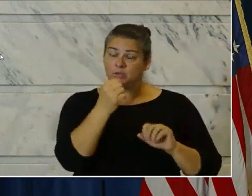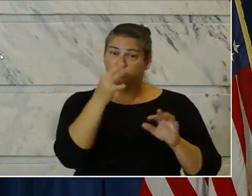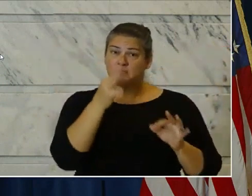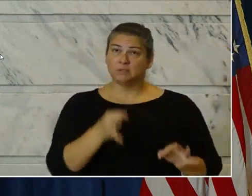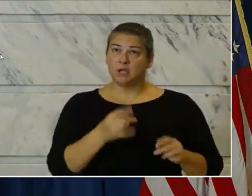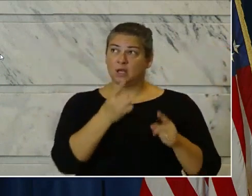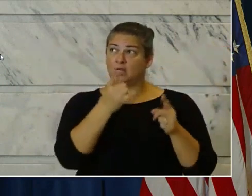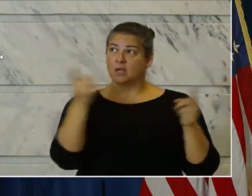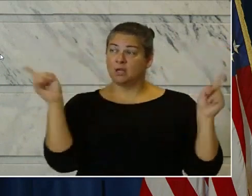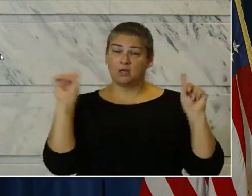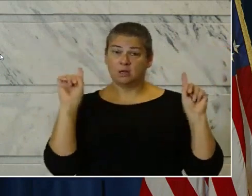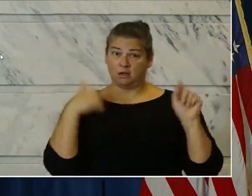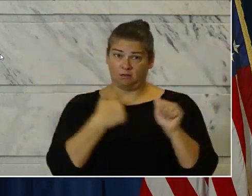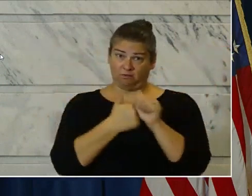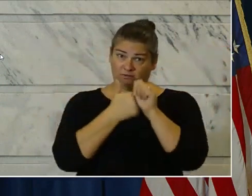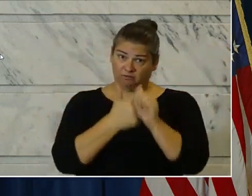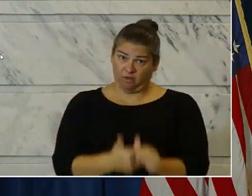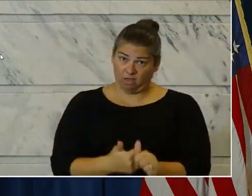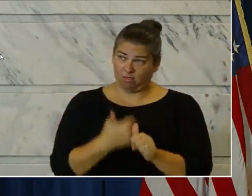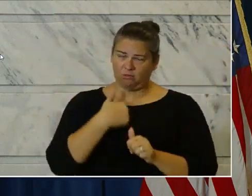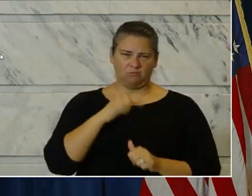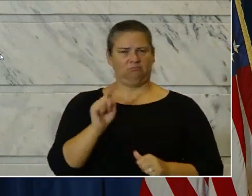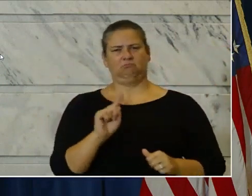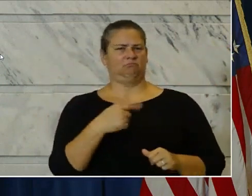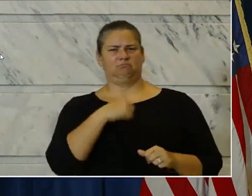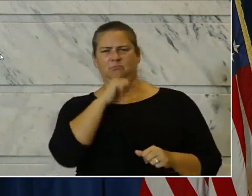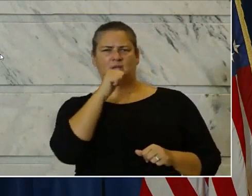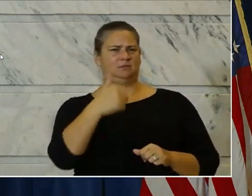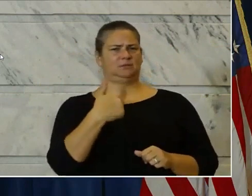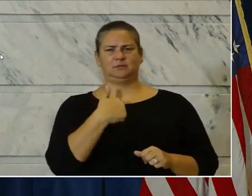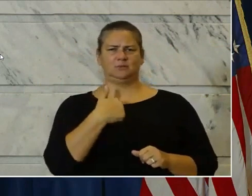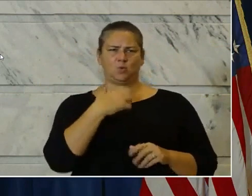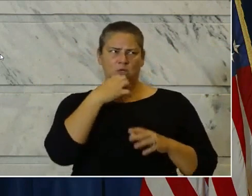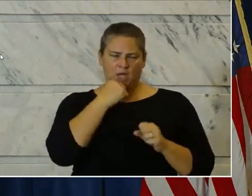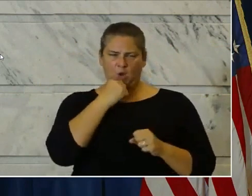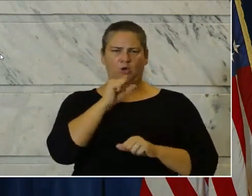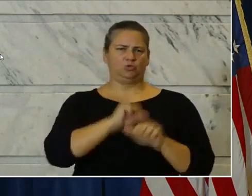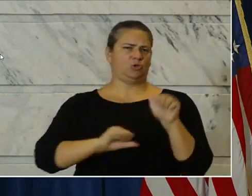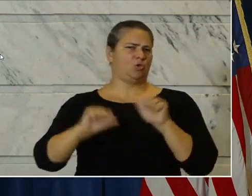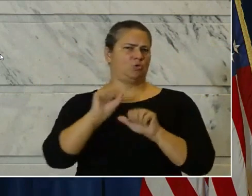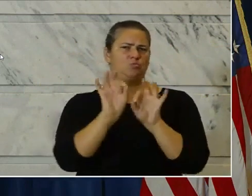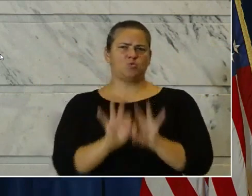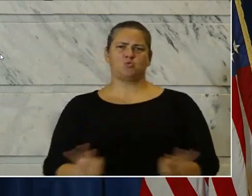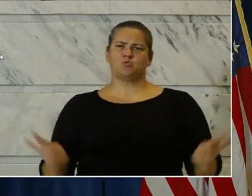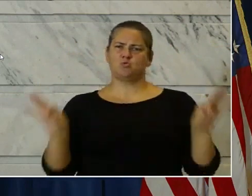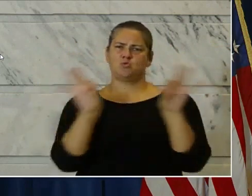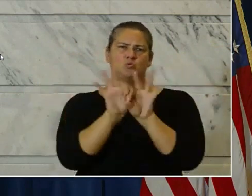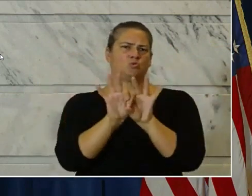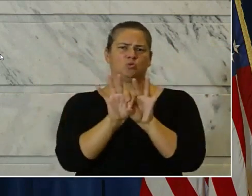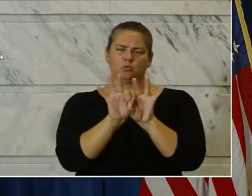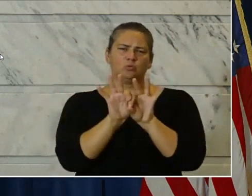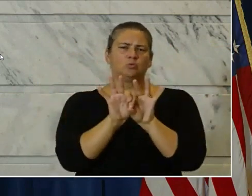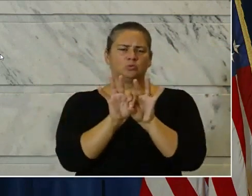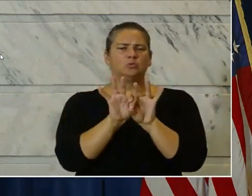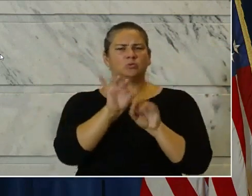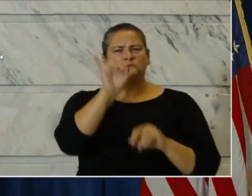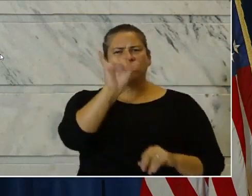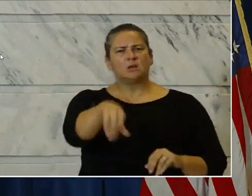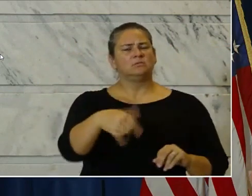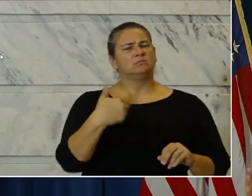decisions, we're not going to here in Kentucky. We care about each other way, way too much.